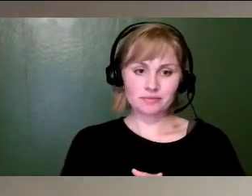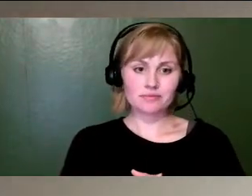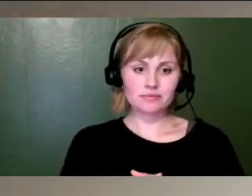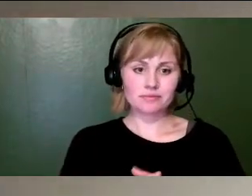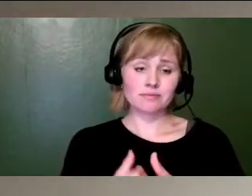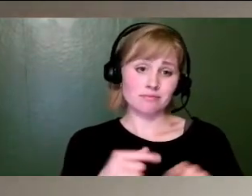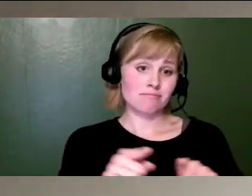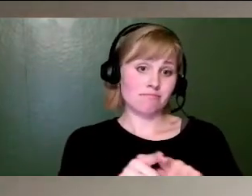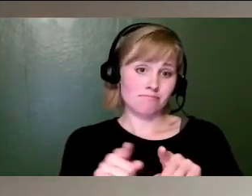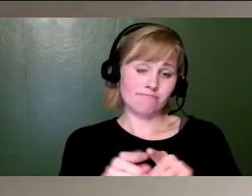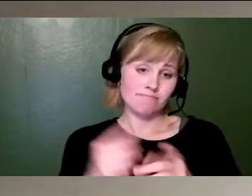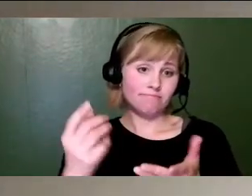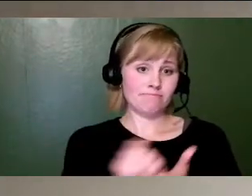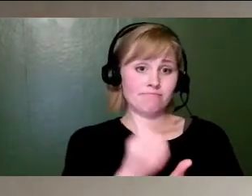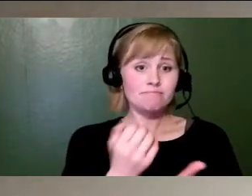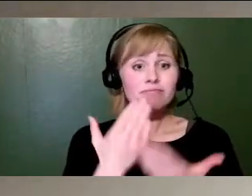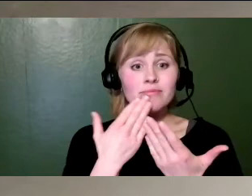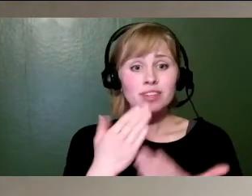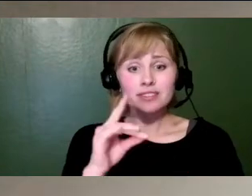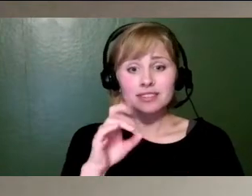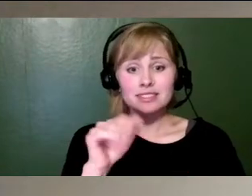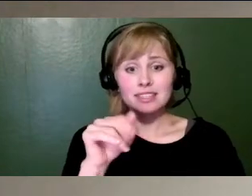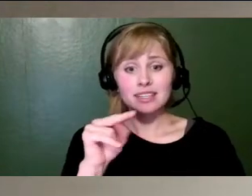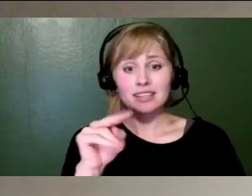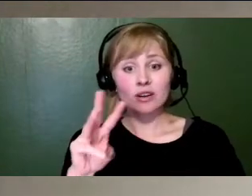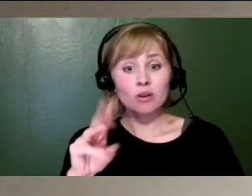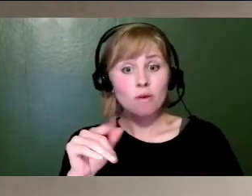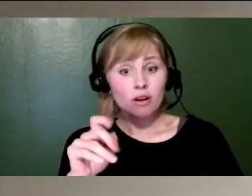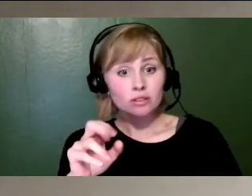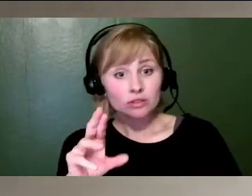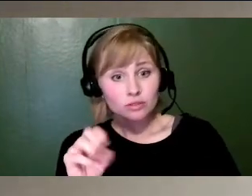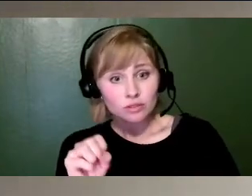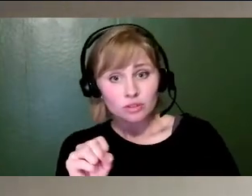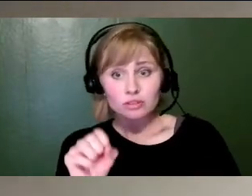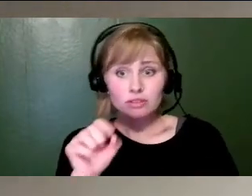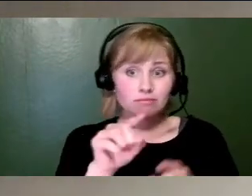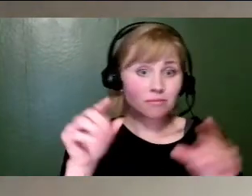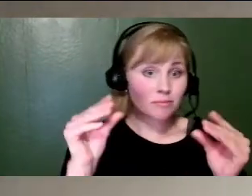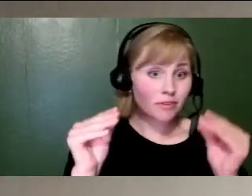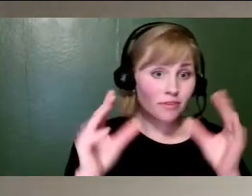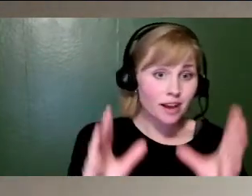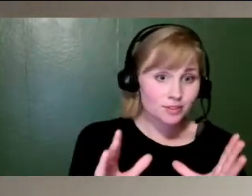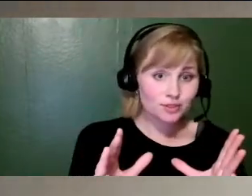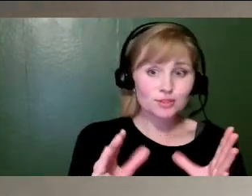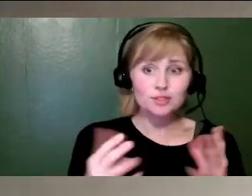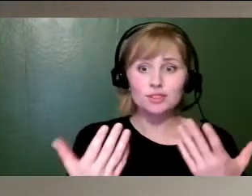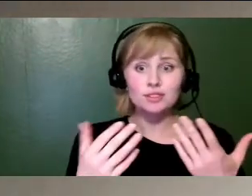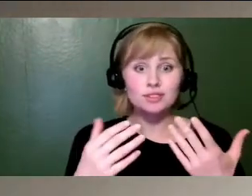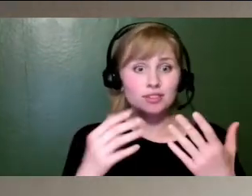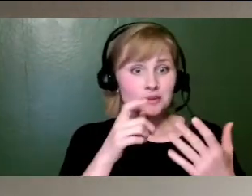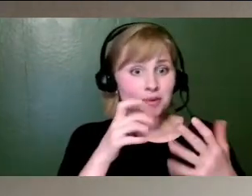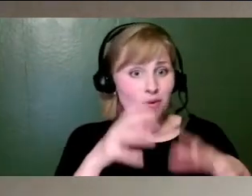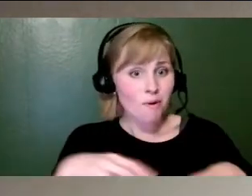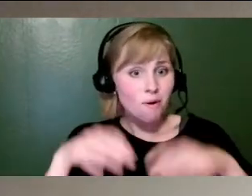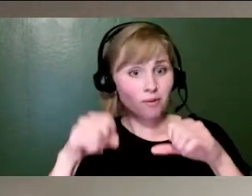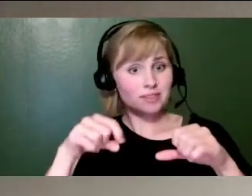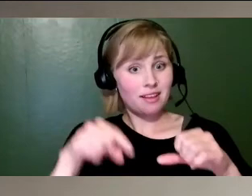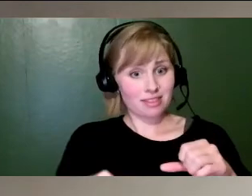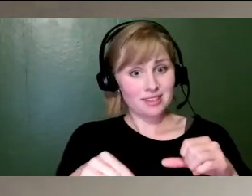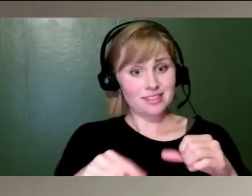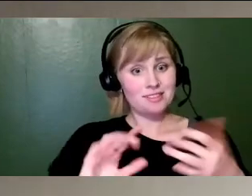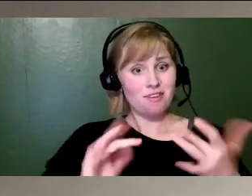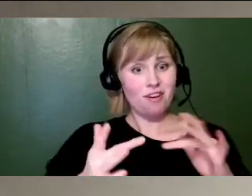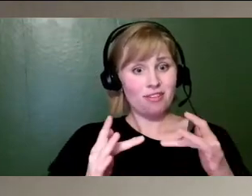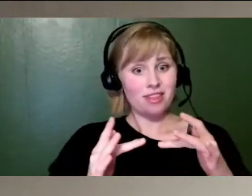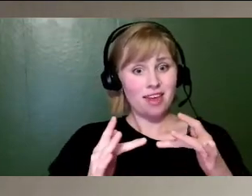thank Dean Walters, the professors and administrators participating and hosting this virtual panel. But most